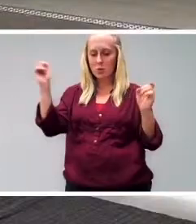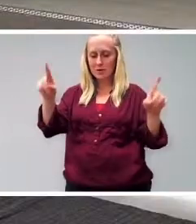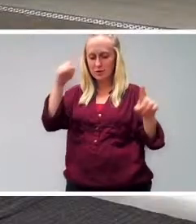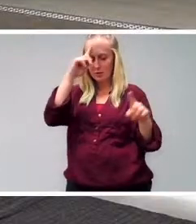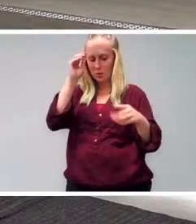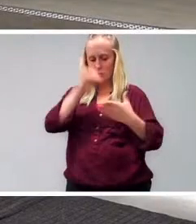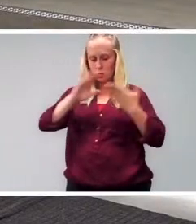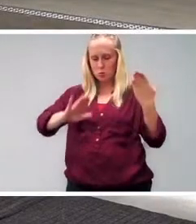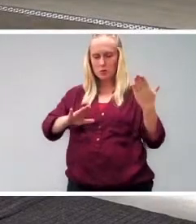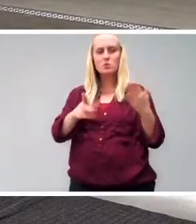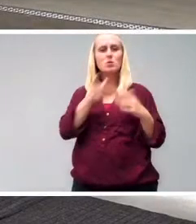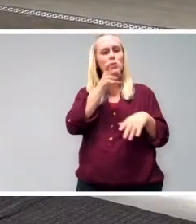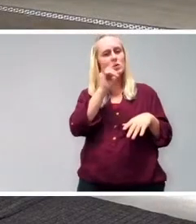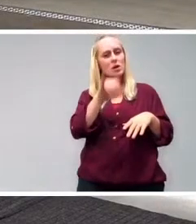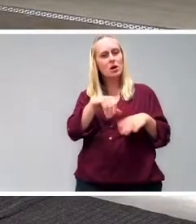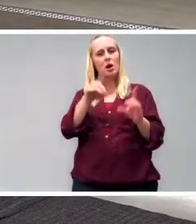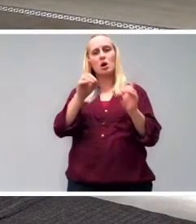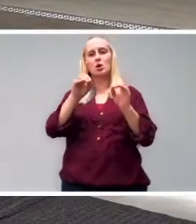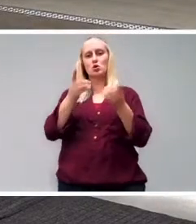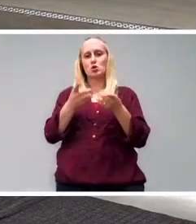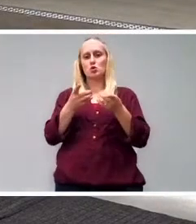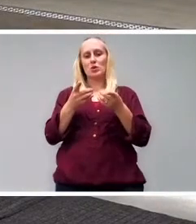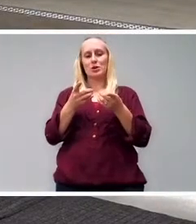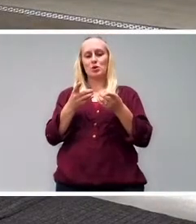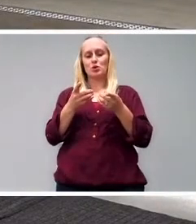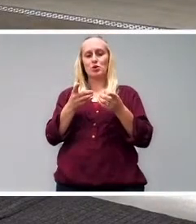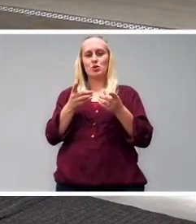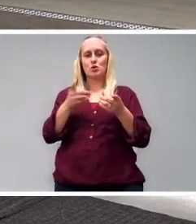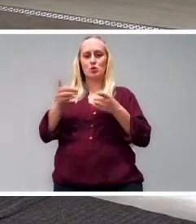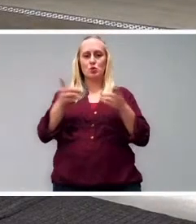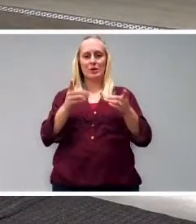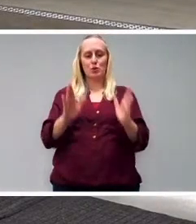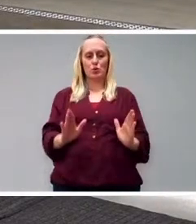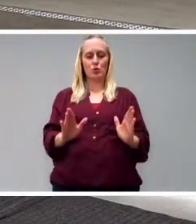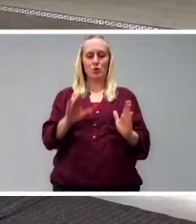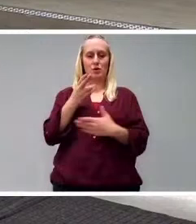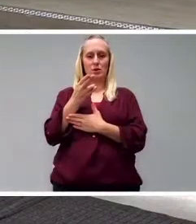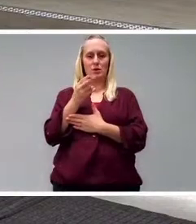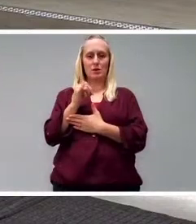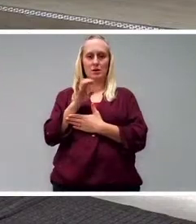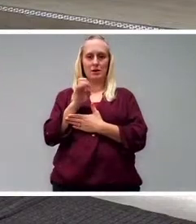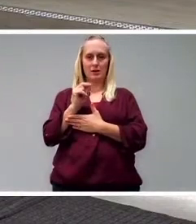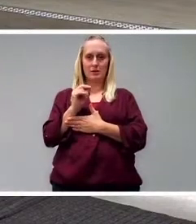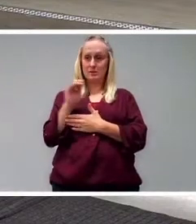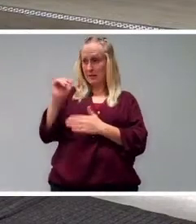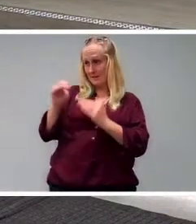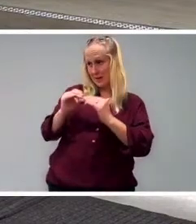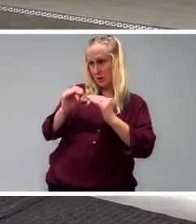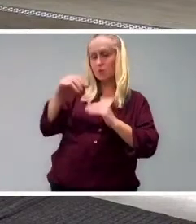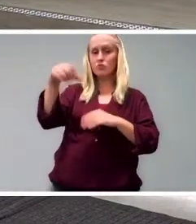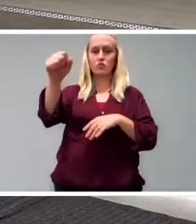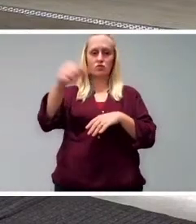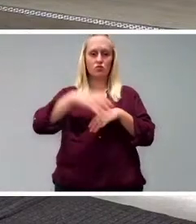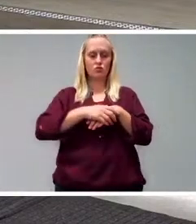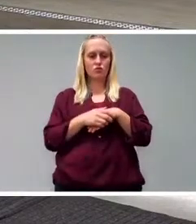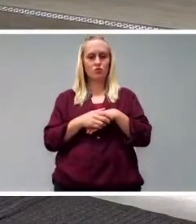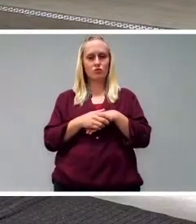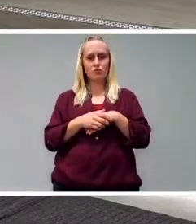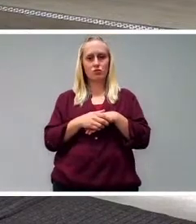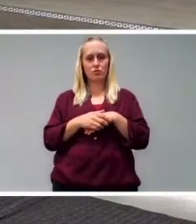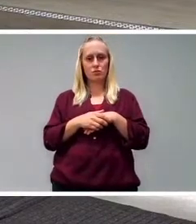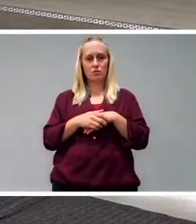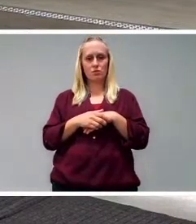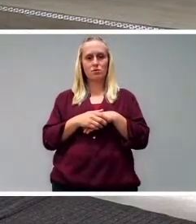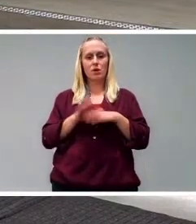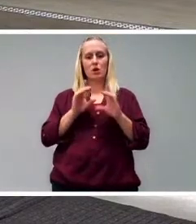Okay, who was that? Director Hyand. Director Hyand? Okay. Is that fair? Yeah. No problem. Okay.